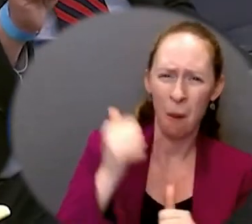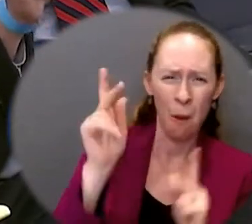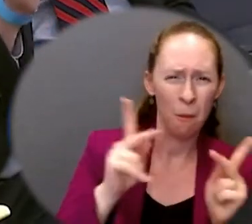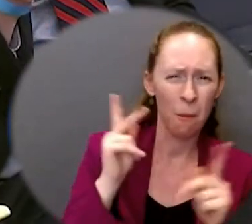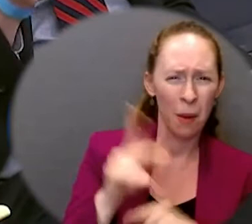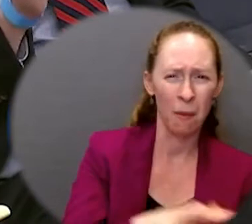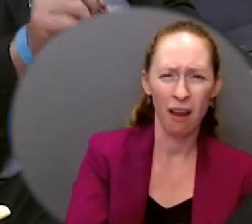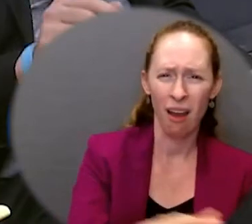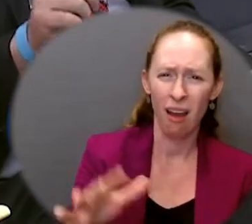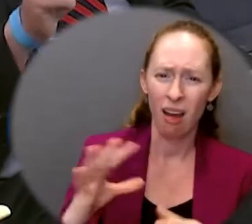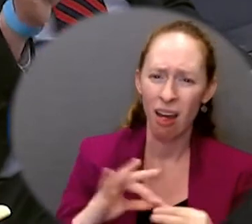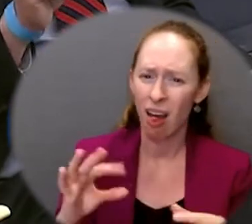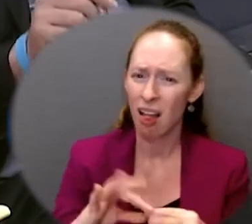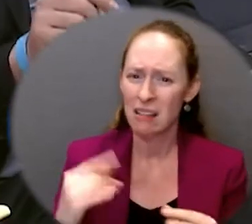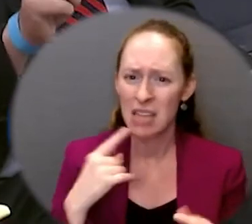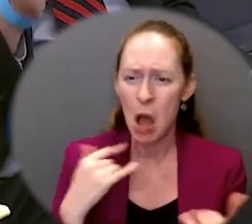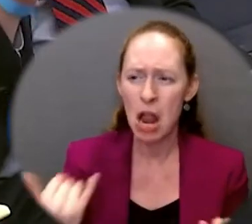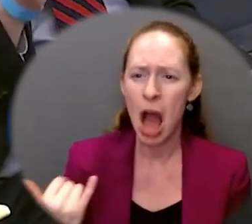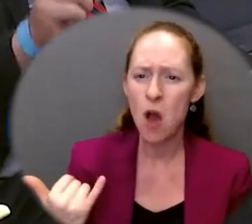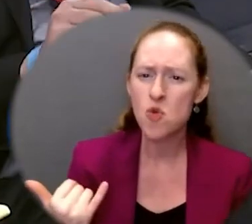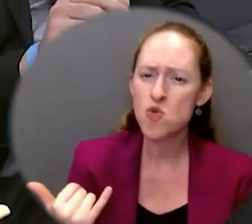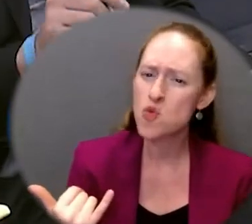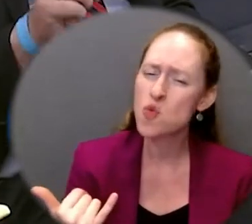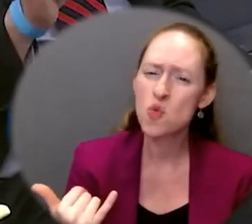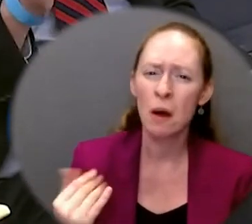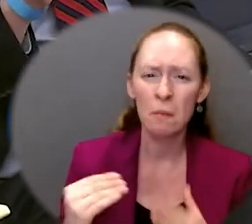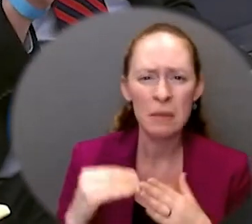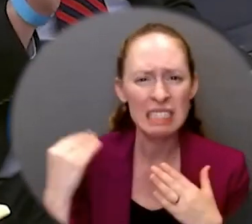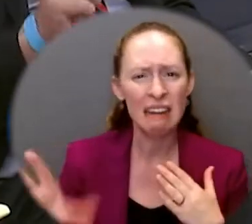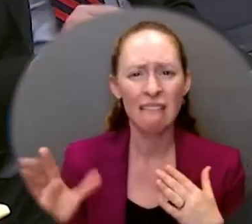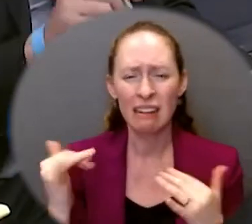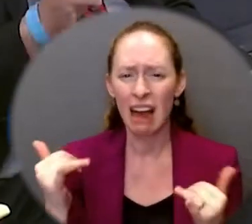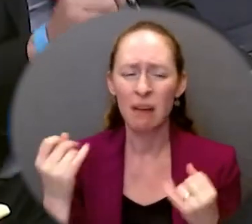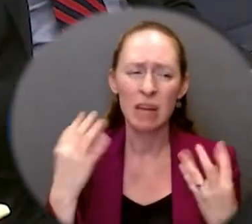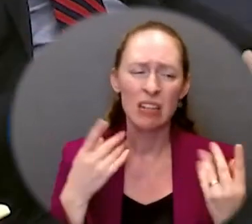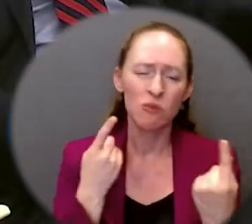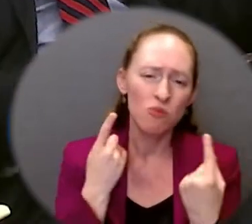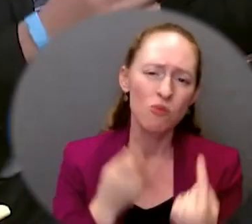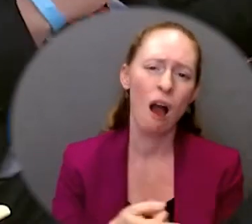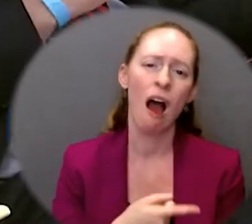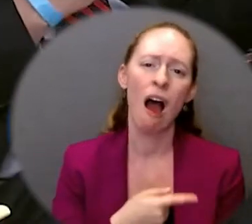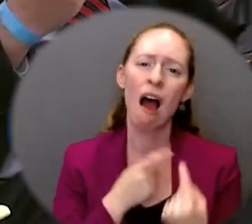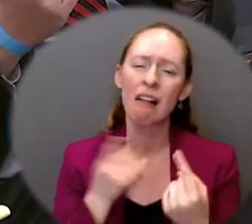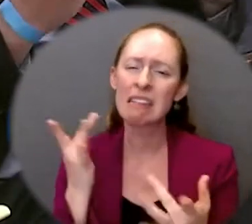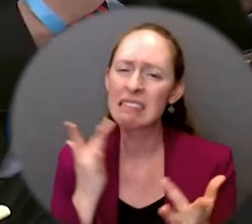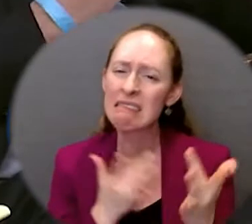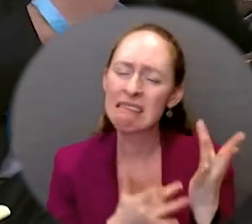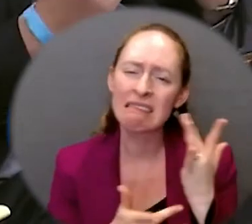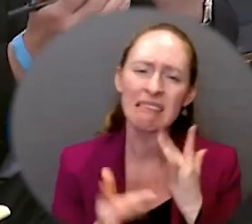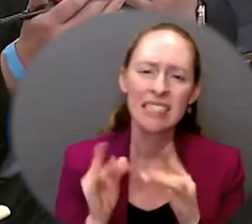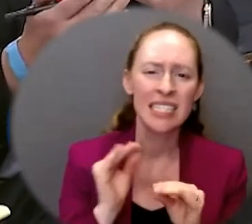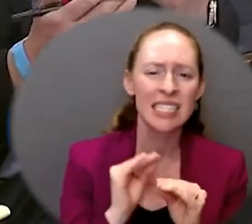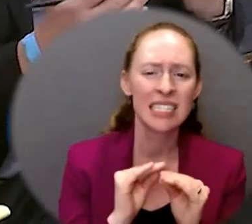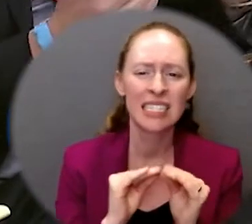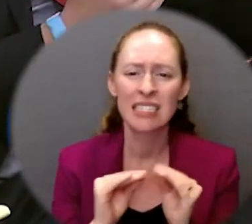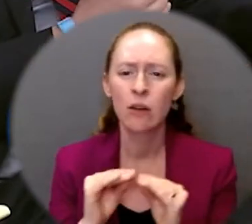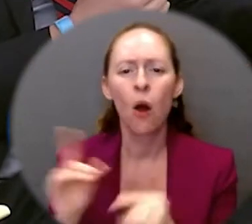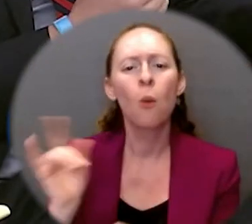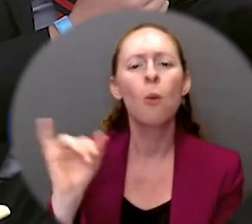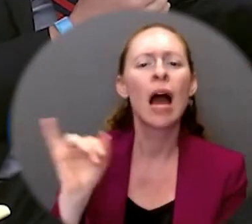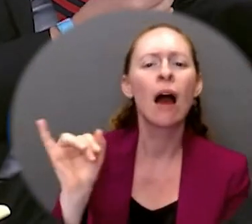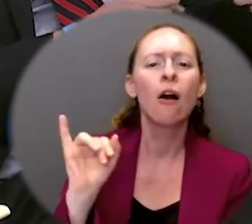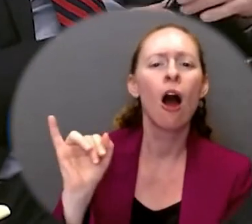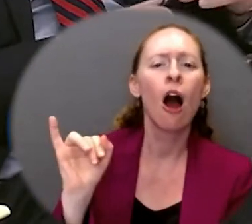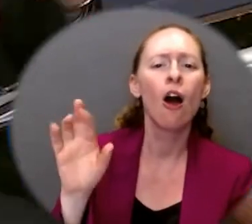increases are causing them financial hardship. That is more than at the start of the year. So where's the inflation reduction for